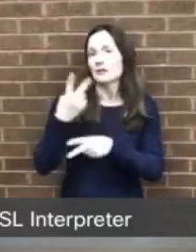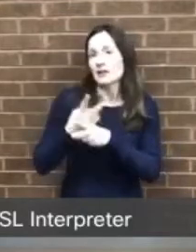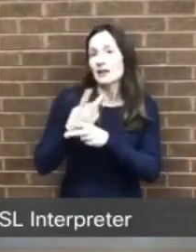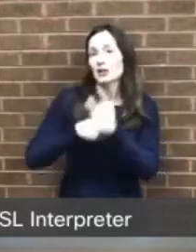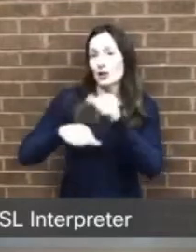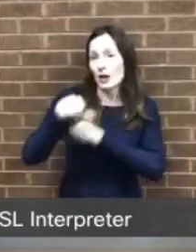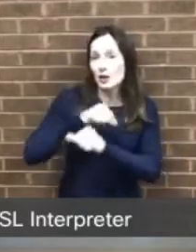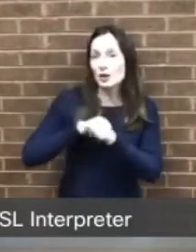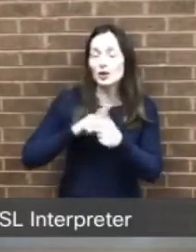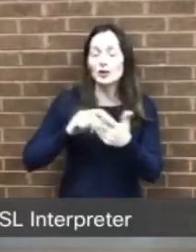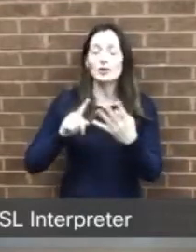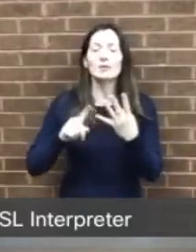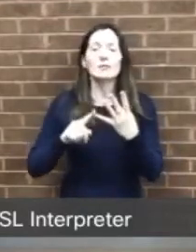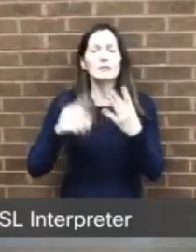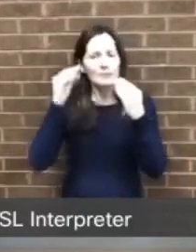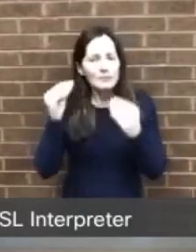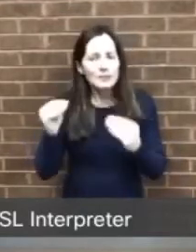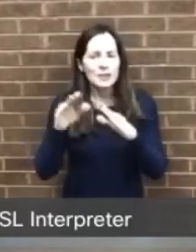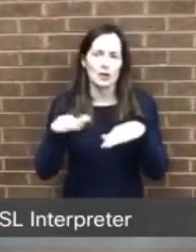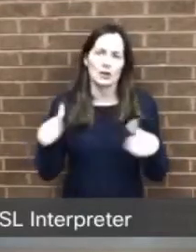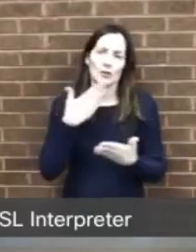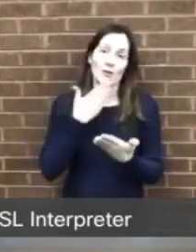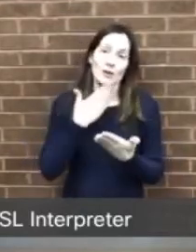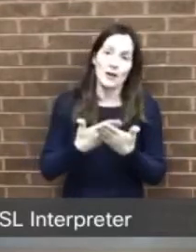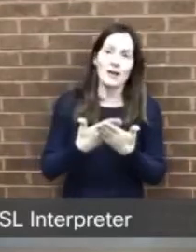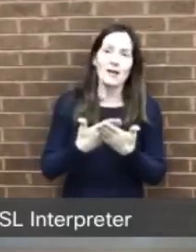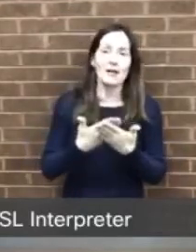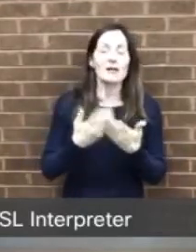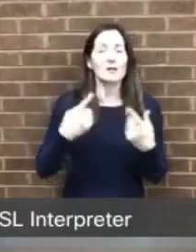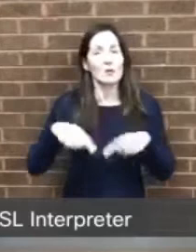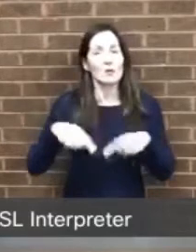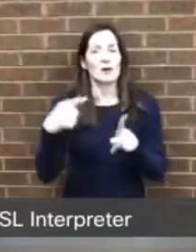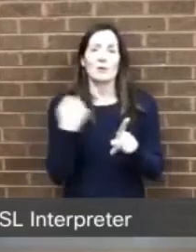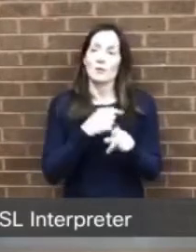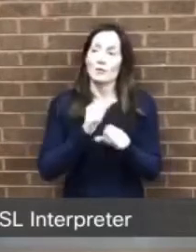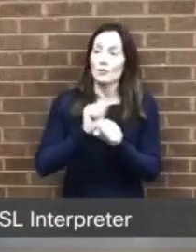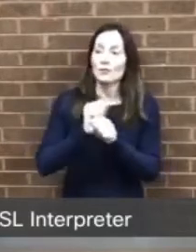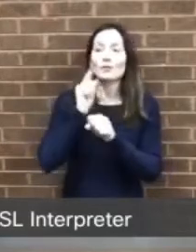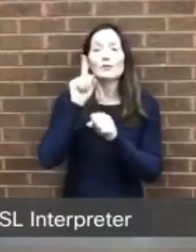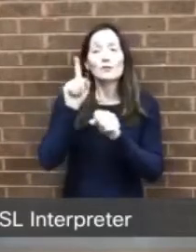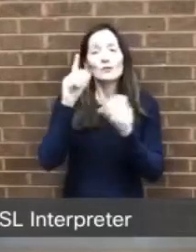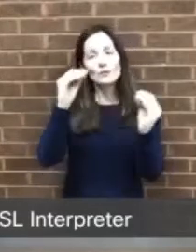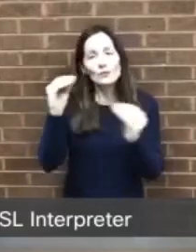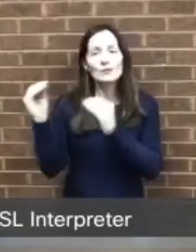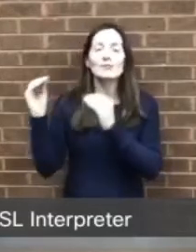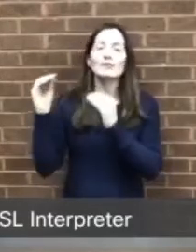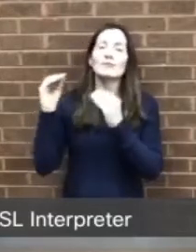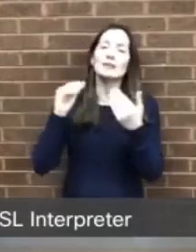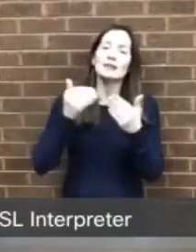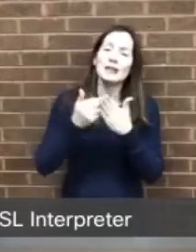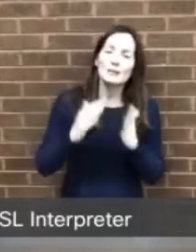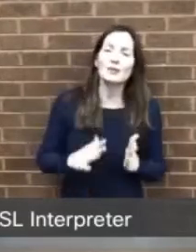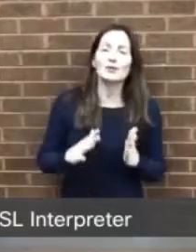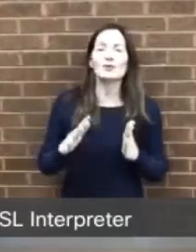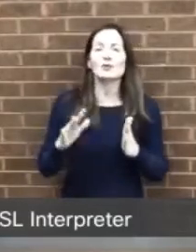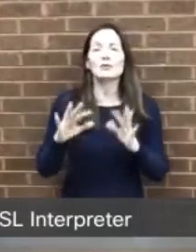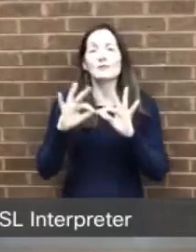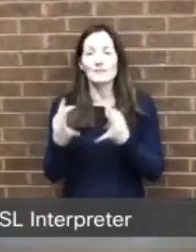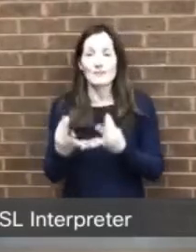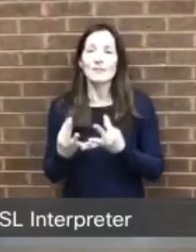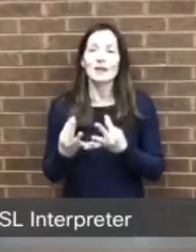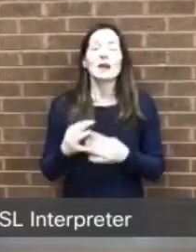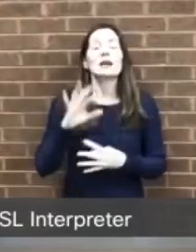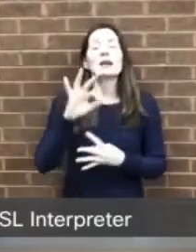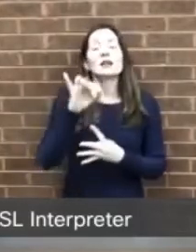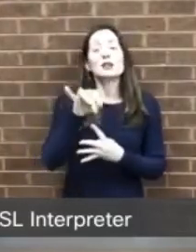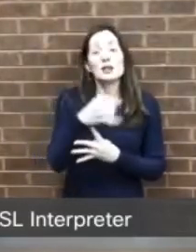well as we work with our neighbors and friends in Howard County. The JCRC is an arm of the Jewish Federation of